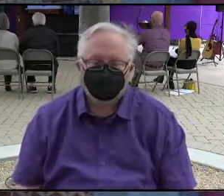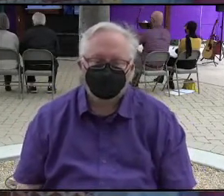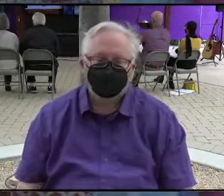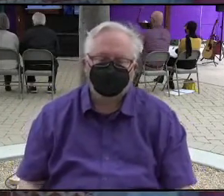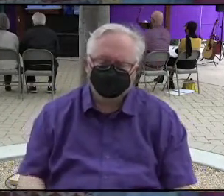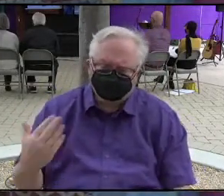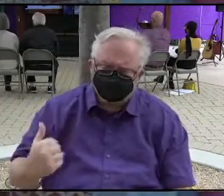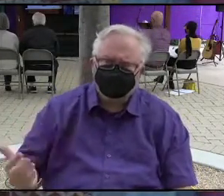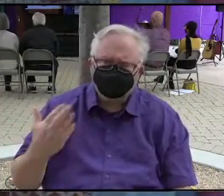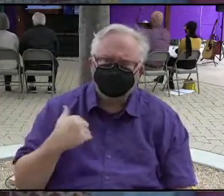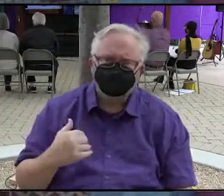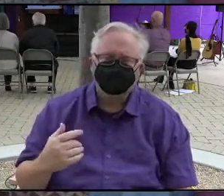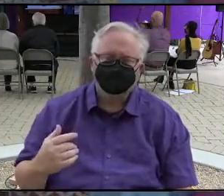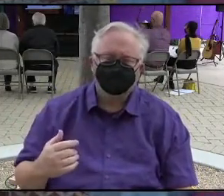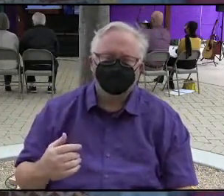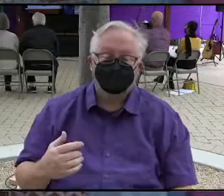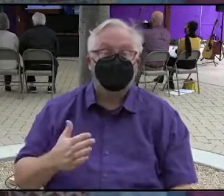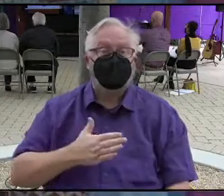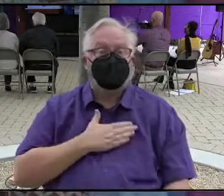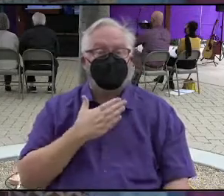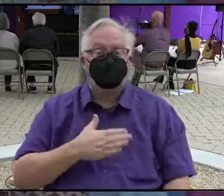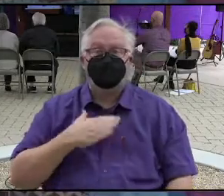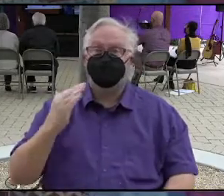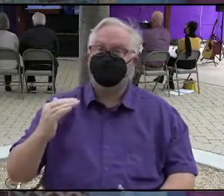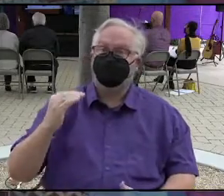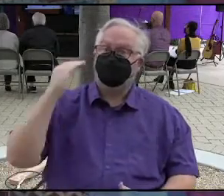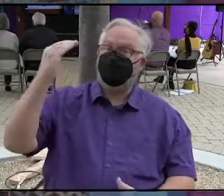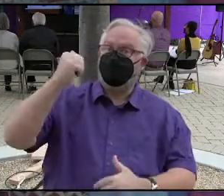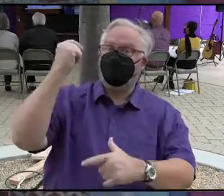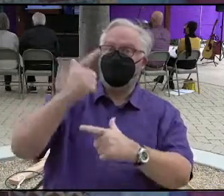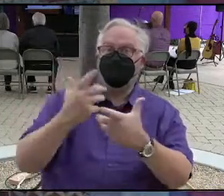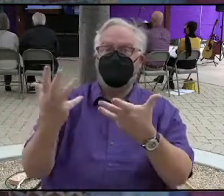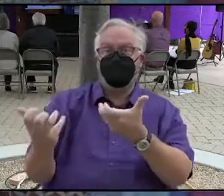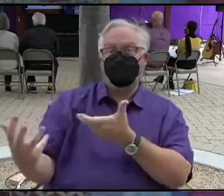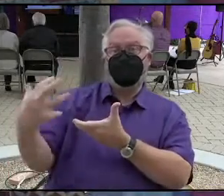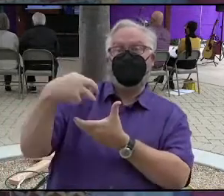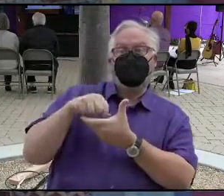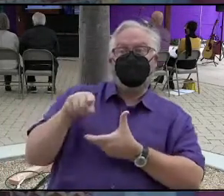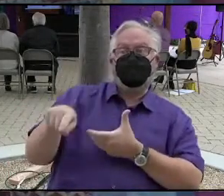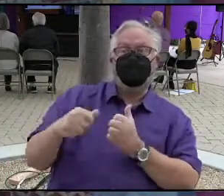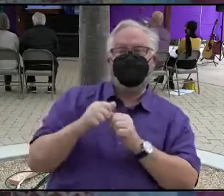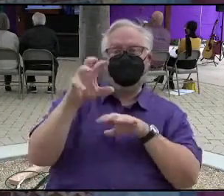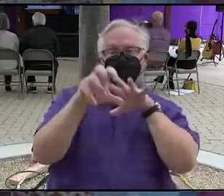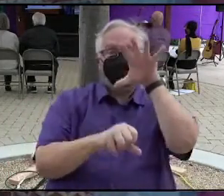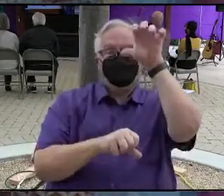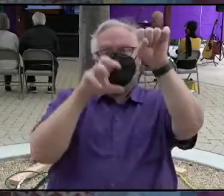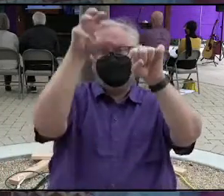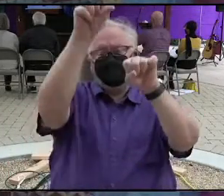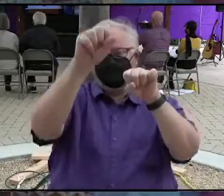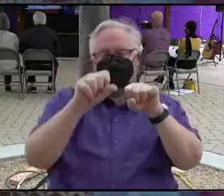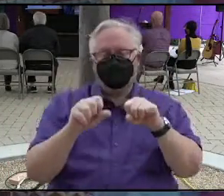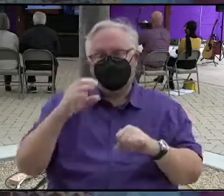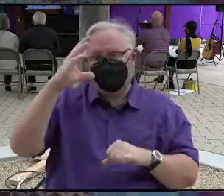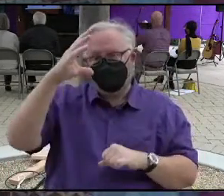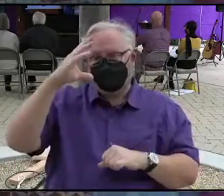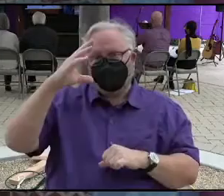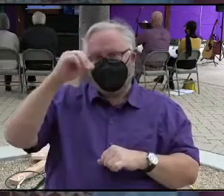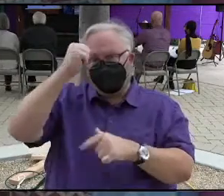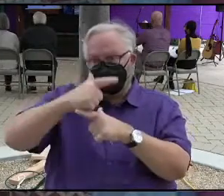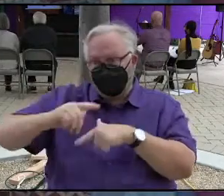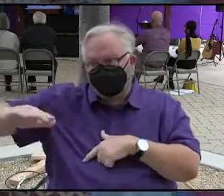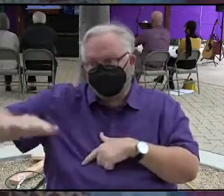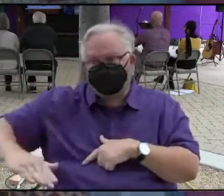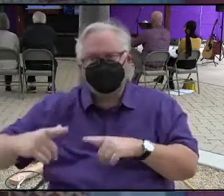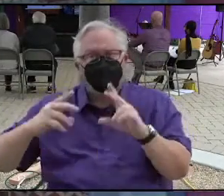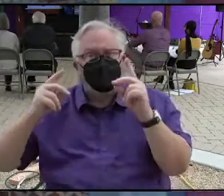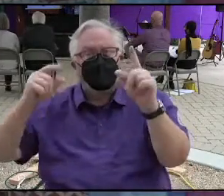called him over. Happy that his big brother wanted to include him in the tree climbing activity, the little brother ran over